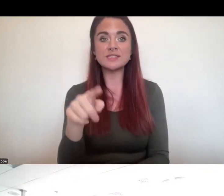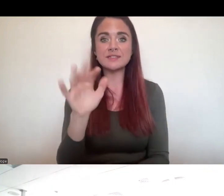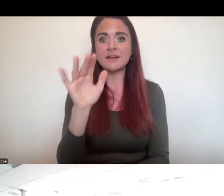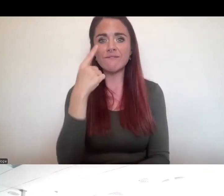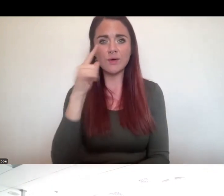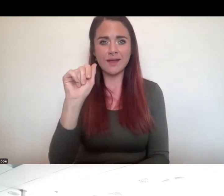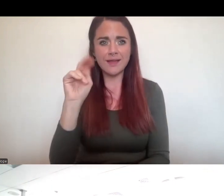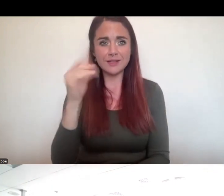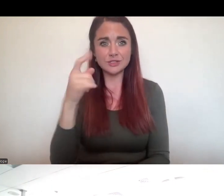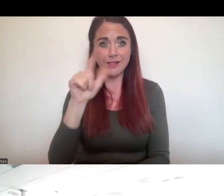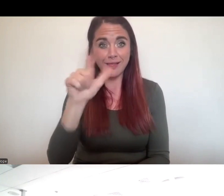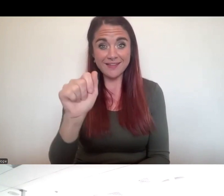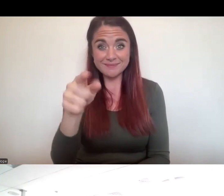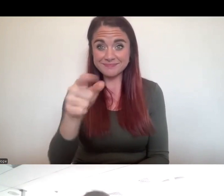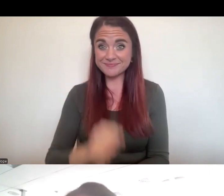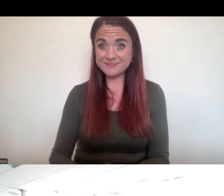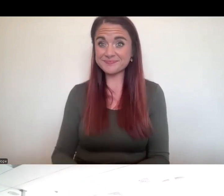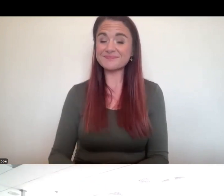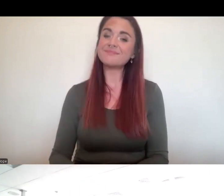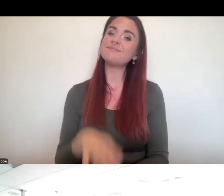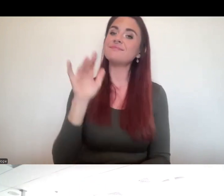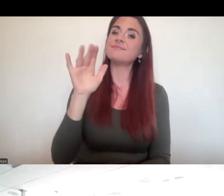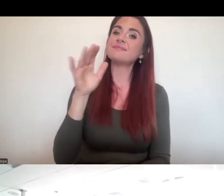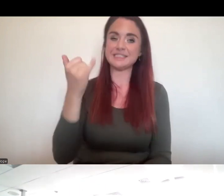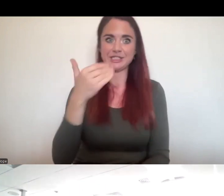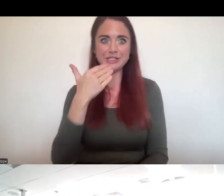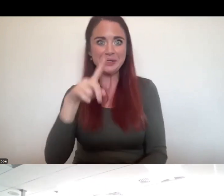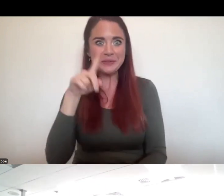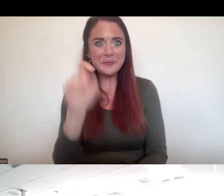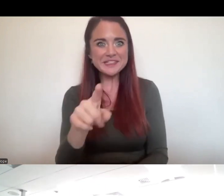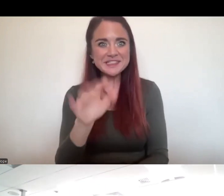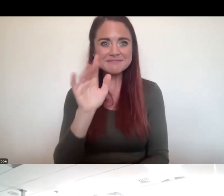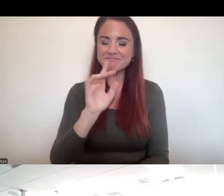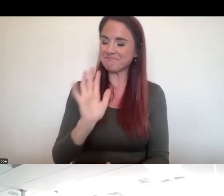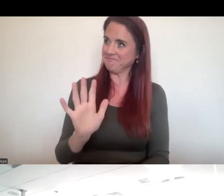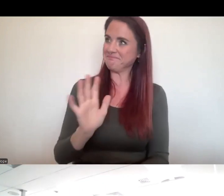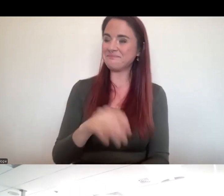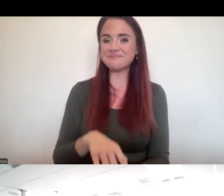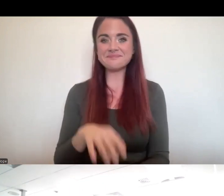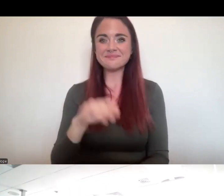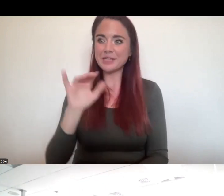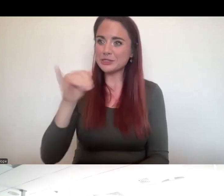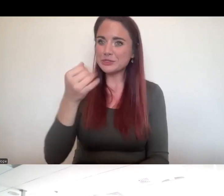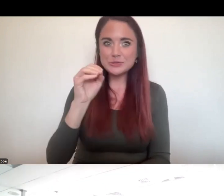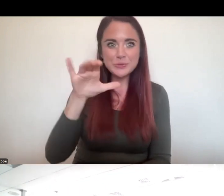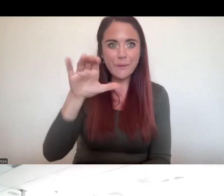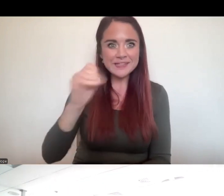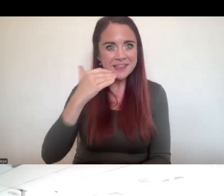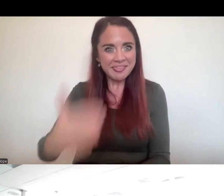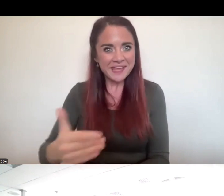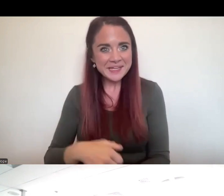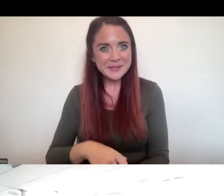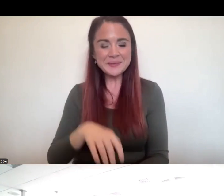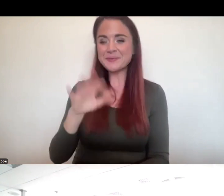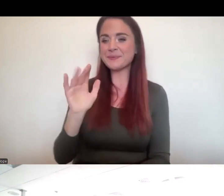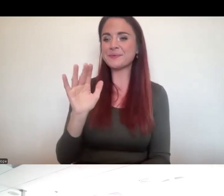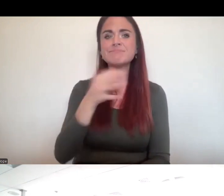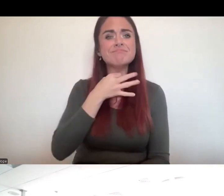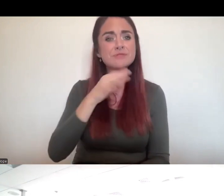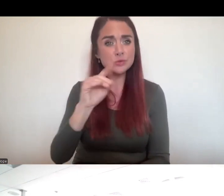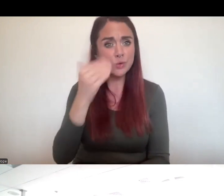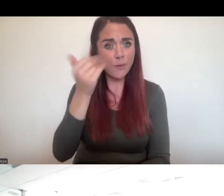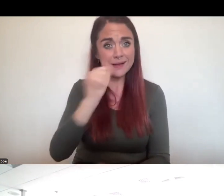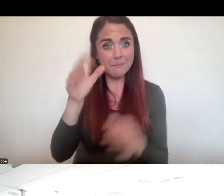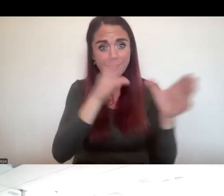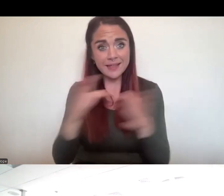that I think you can answer. So this is a really good question, actually, Joyce. Um, do you know of any plans